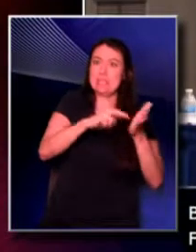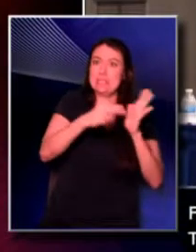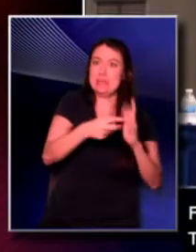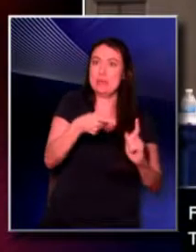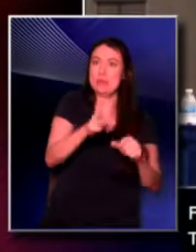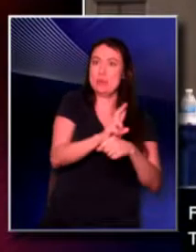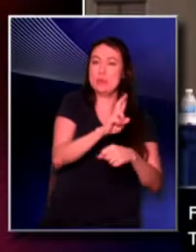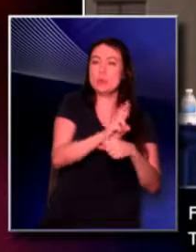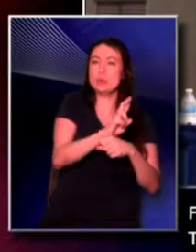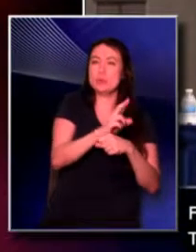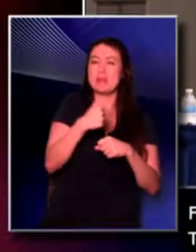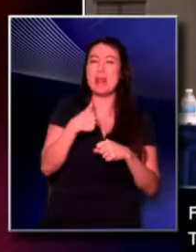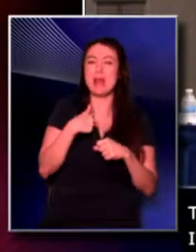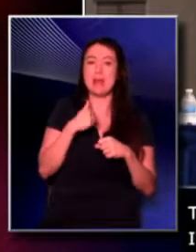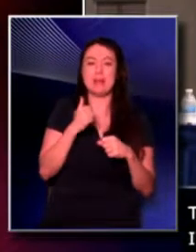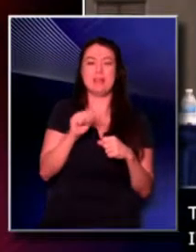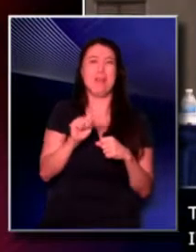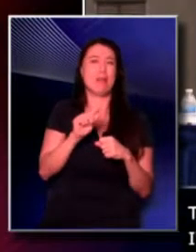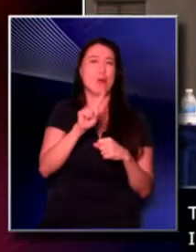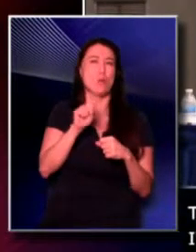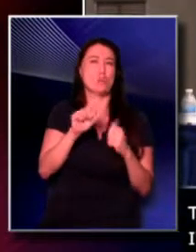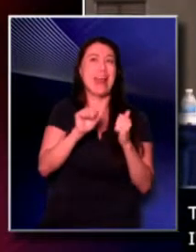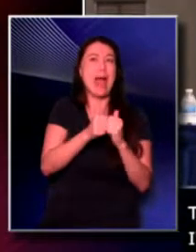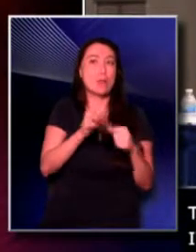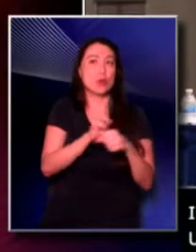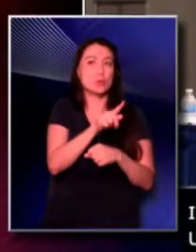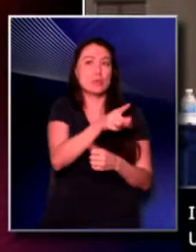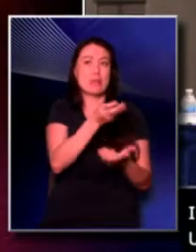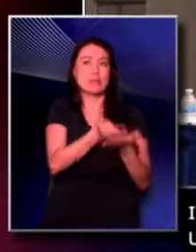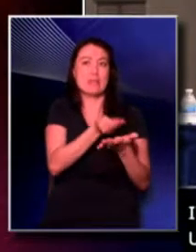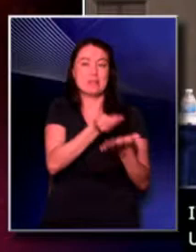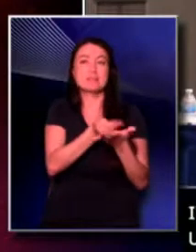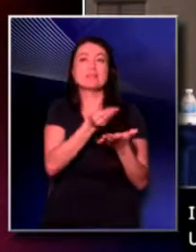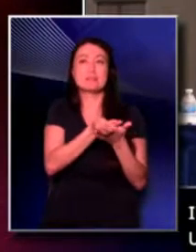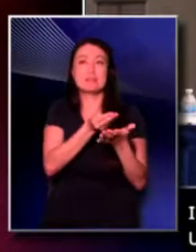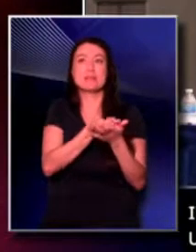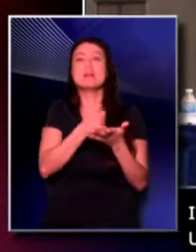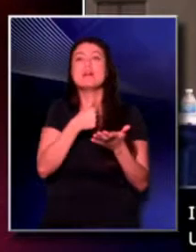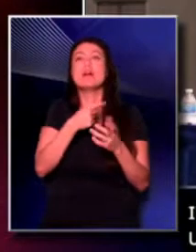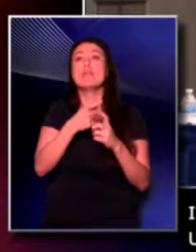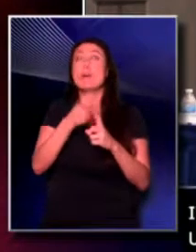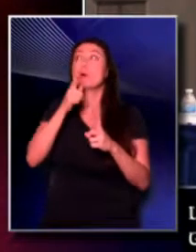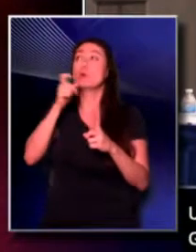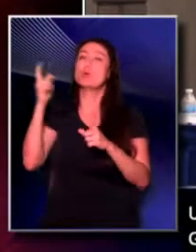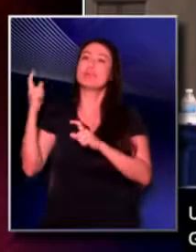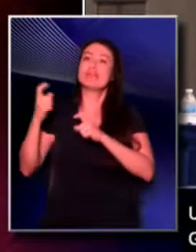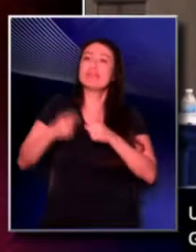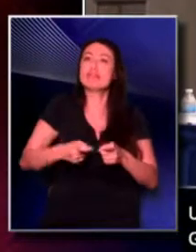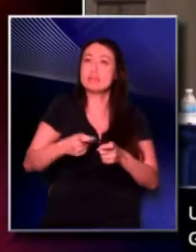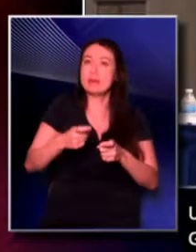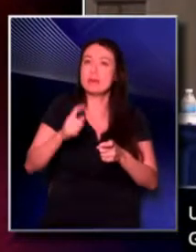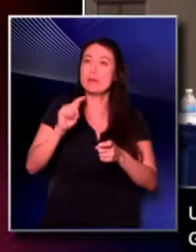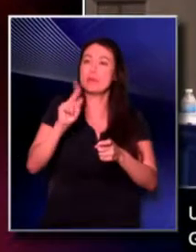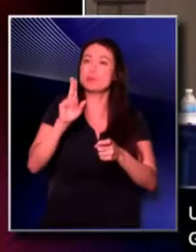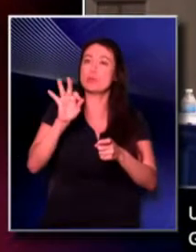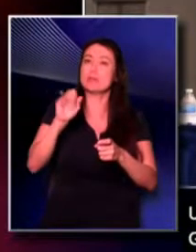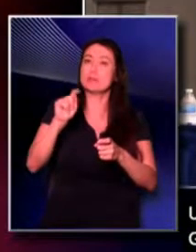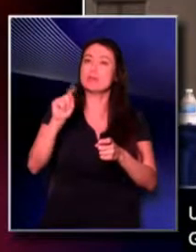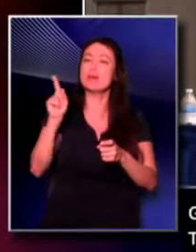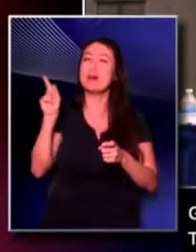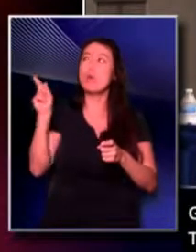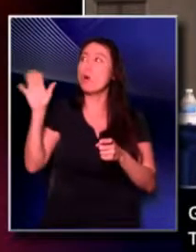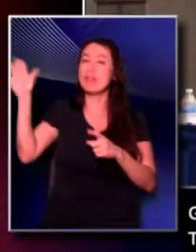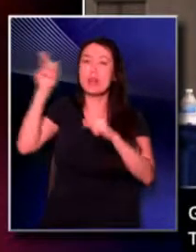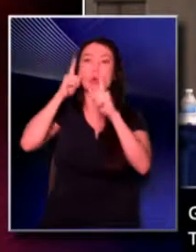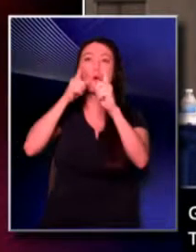not questioning how we're using the funds, but it would be good to get clarification from the originator of the trust as to what the goal